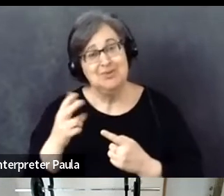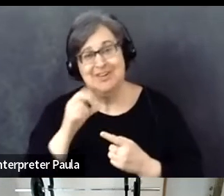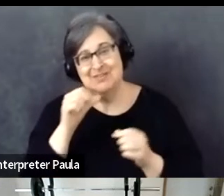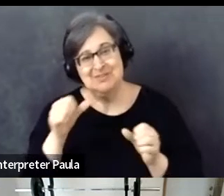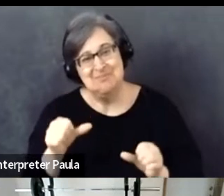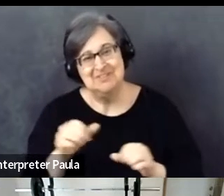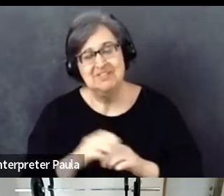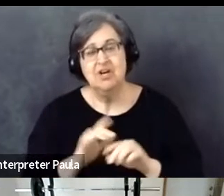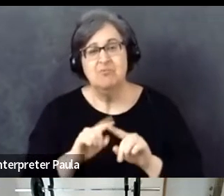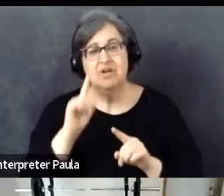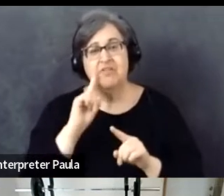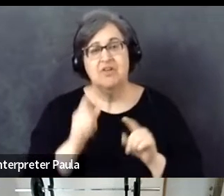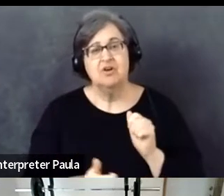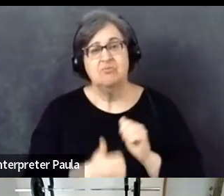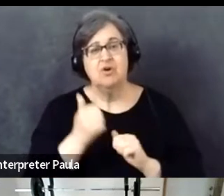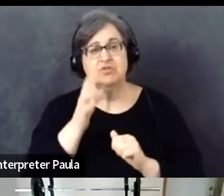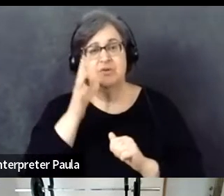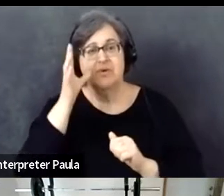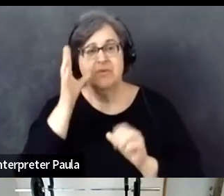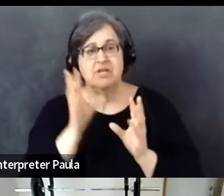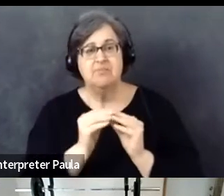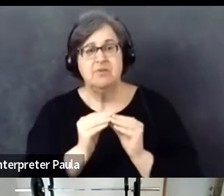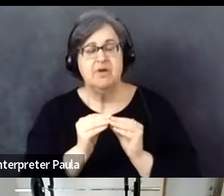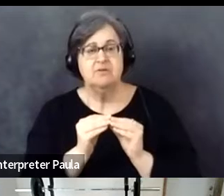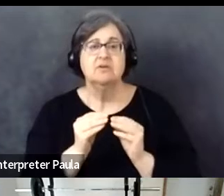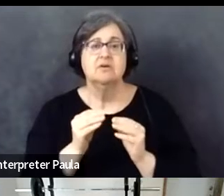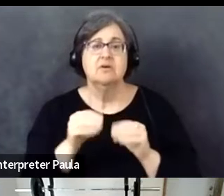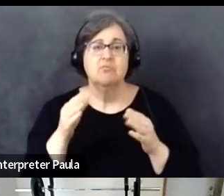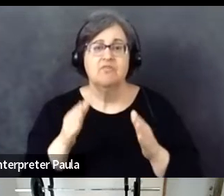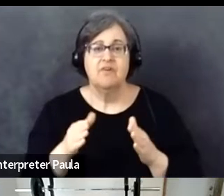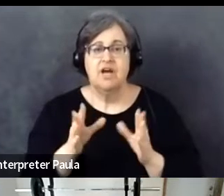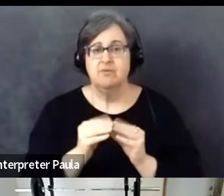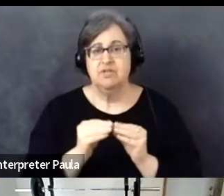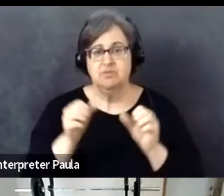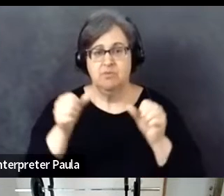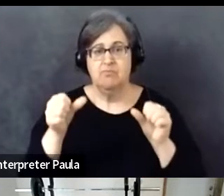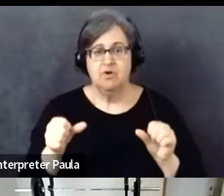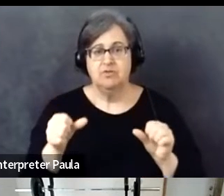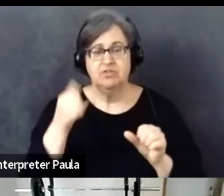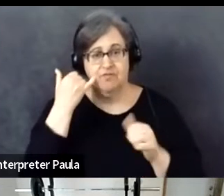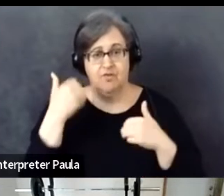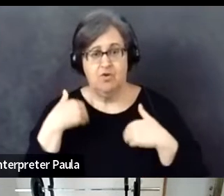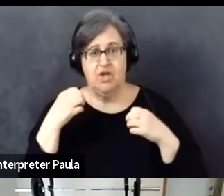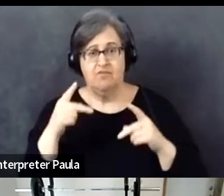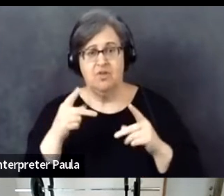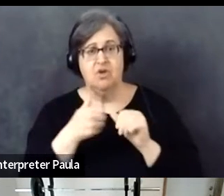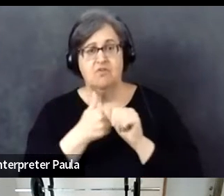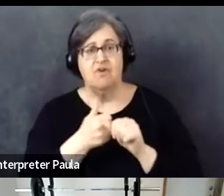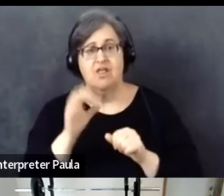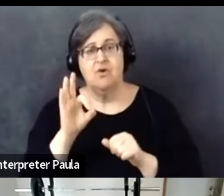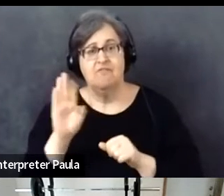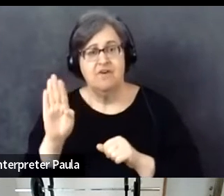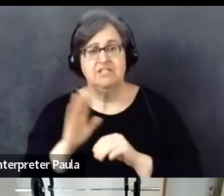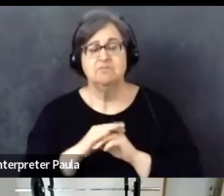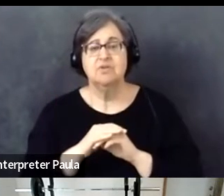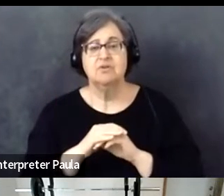but I think for most of those parent meetings and provider meetings, we've posted those. So if you have the opportunity to follow us on Facebook